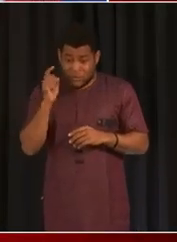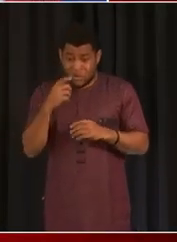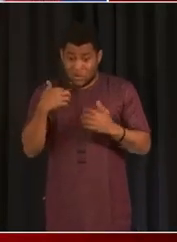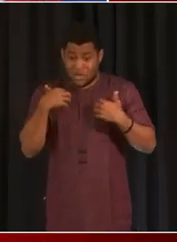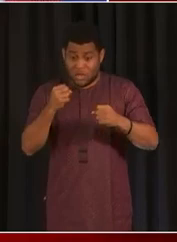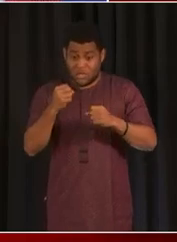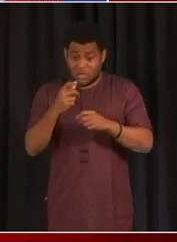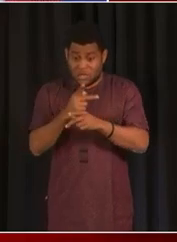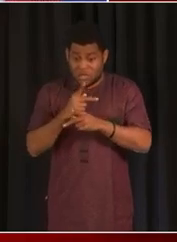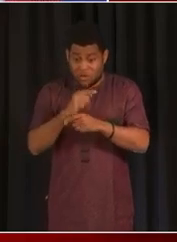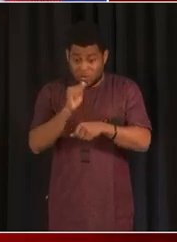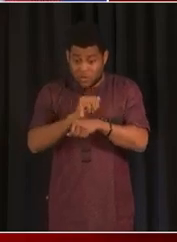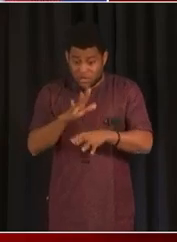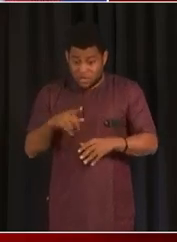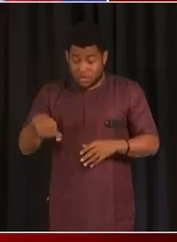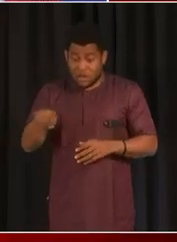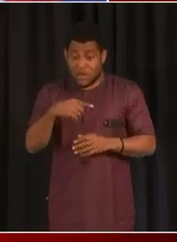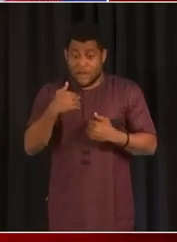as there has been in other